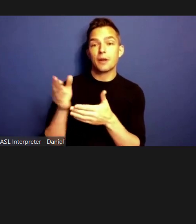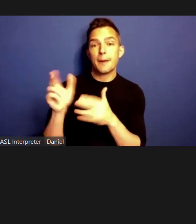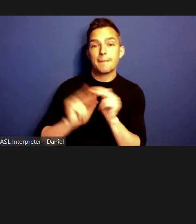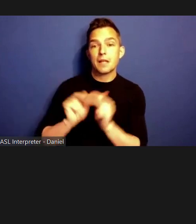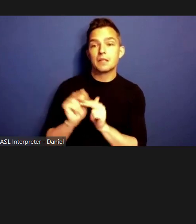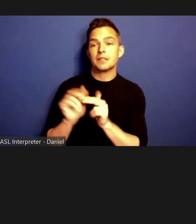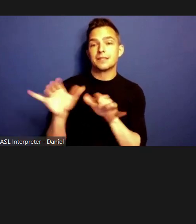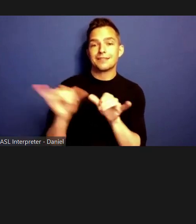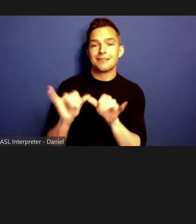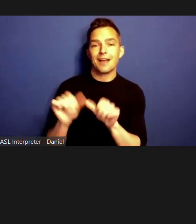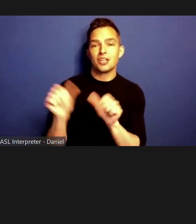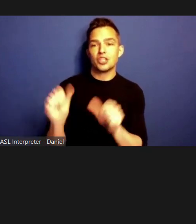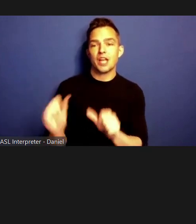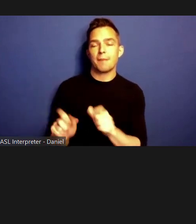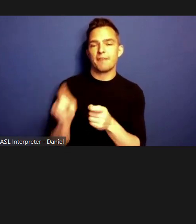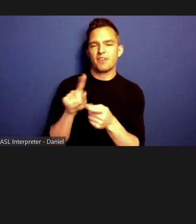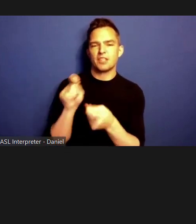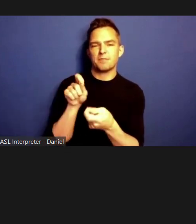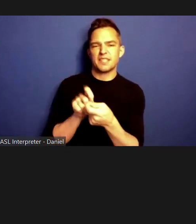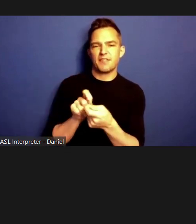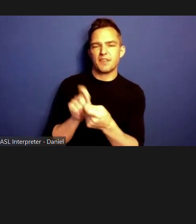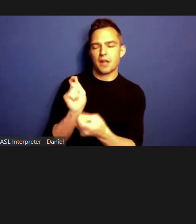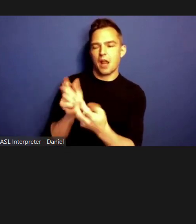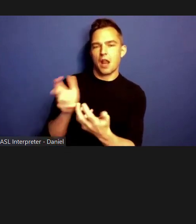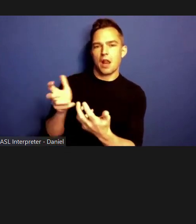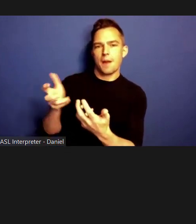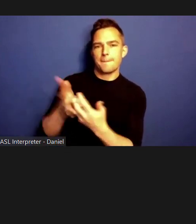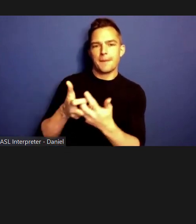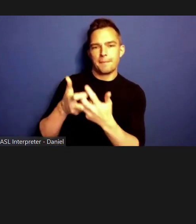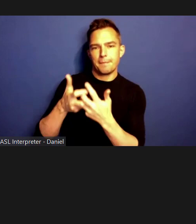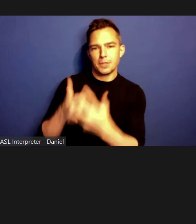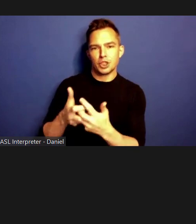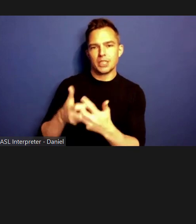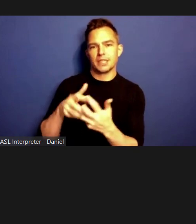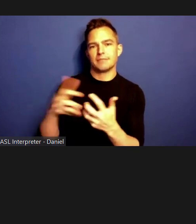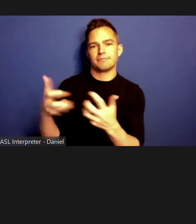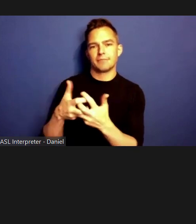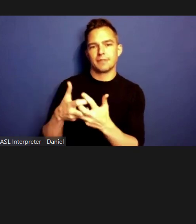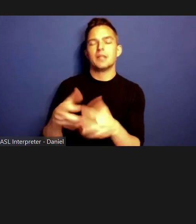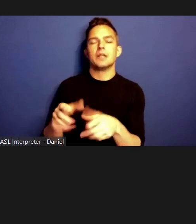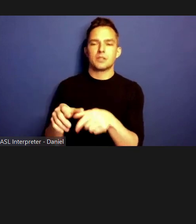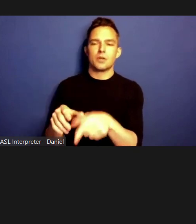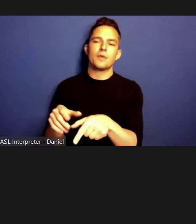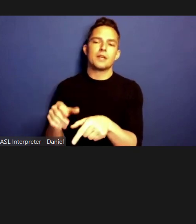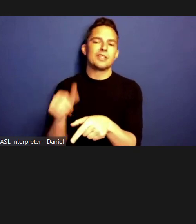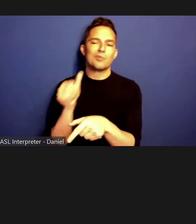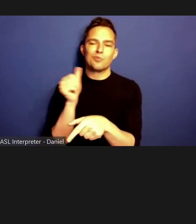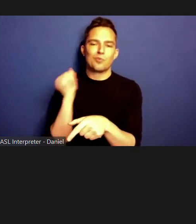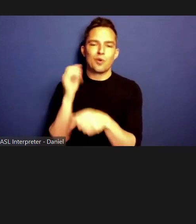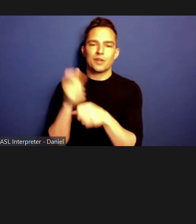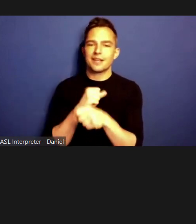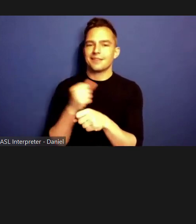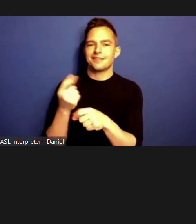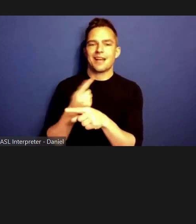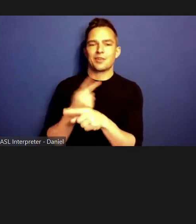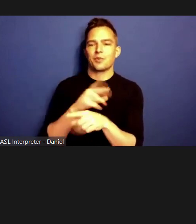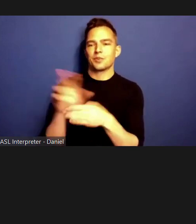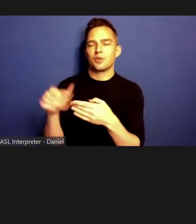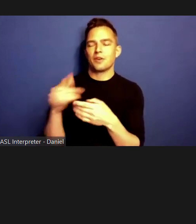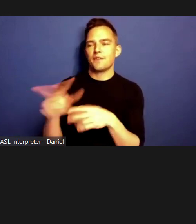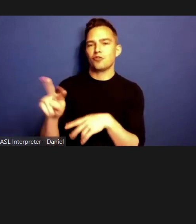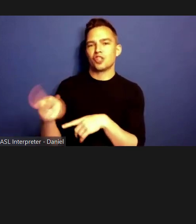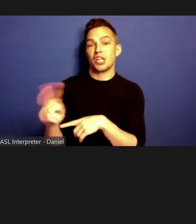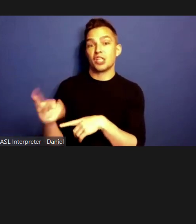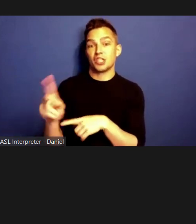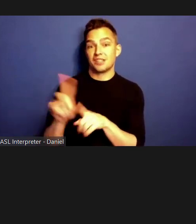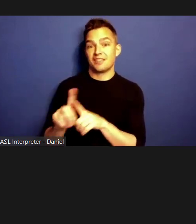shape is specific to that particular machine. And you will not get accurate results if you use them interchangeably between